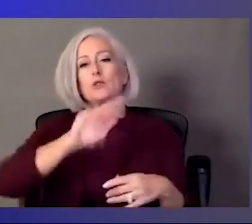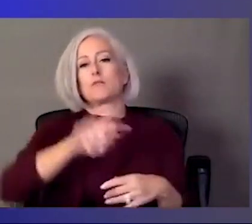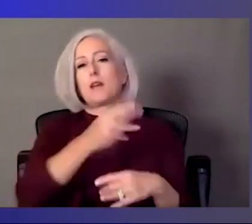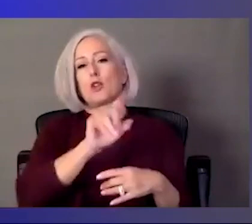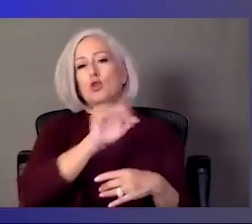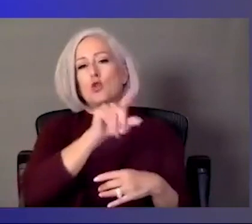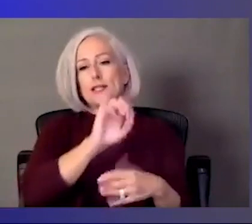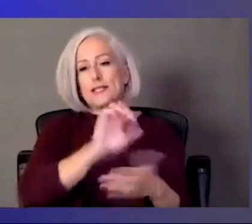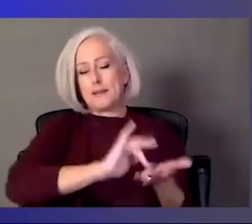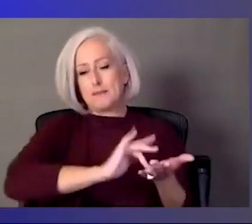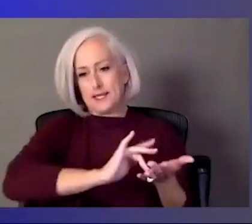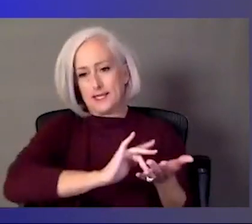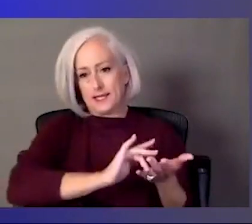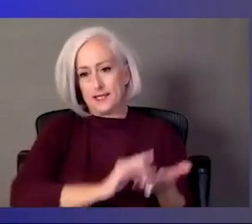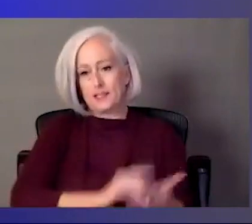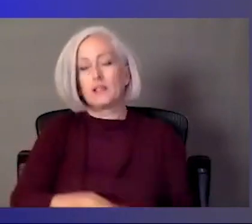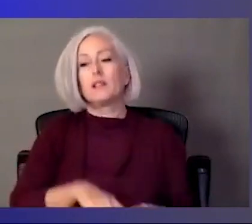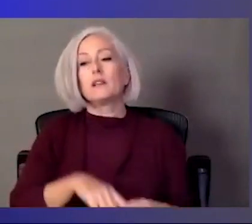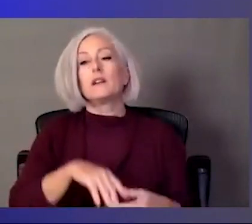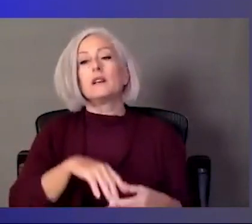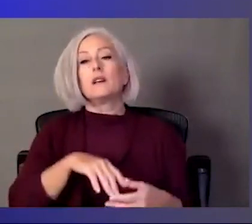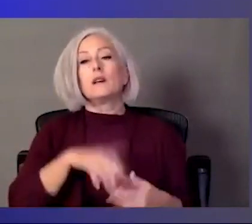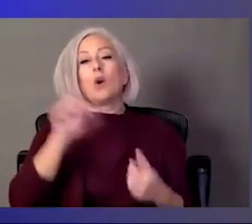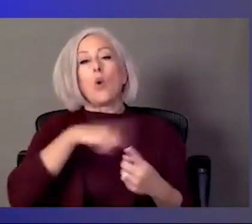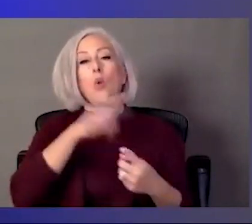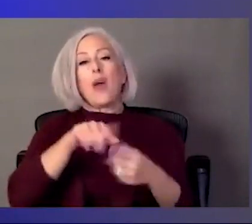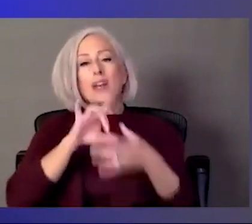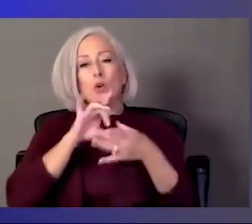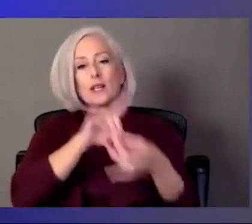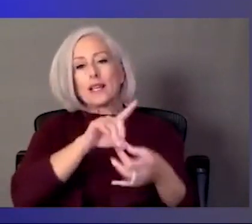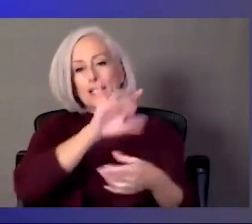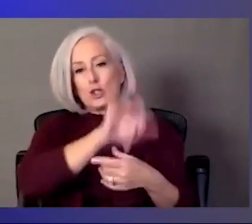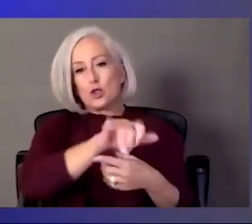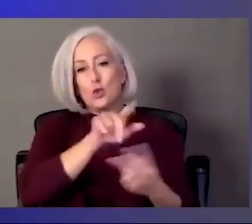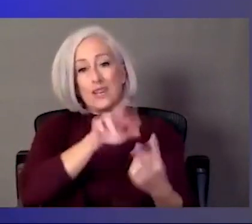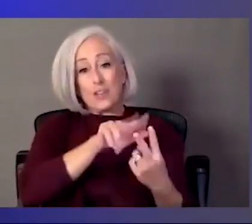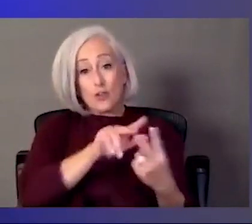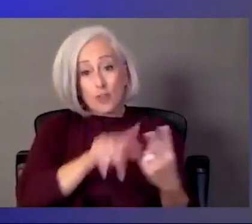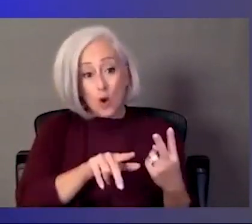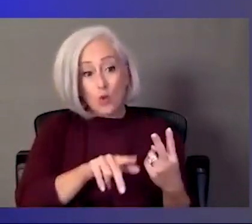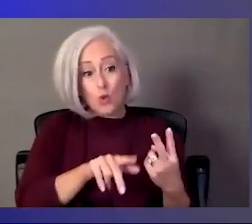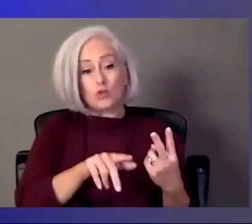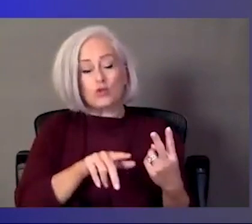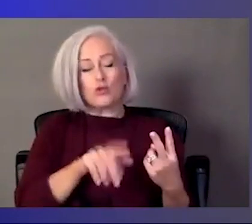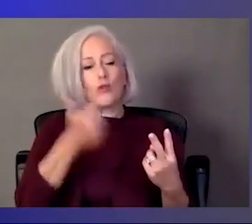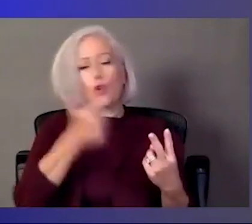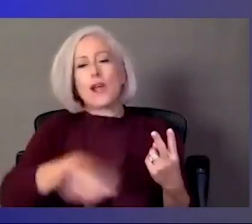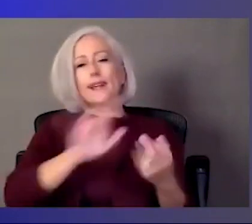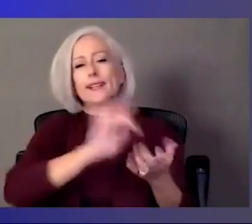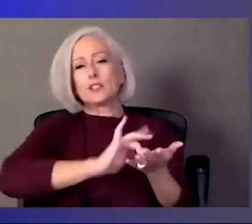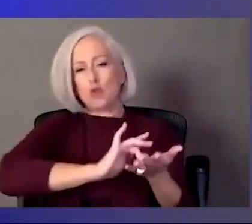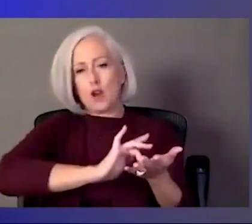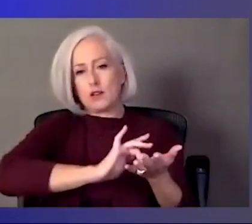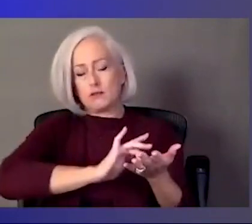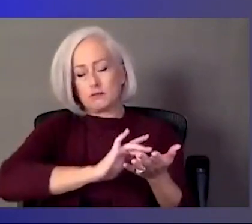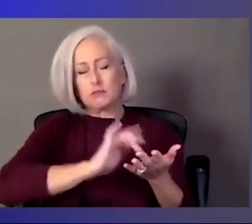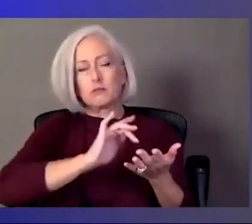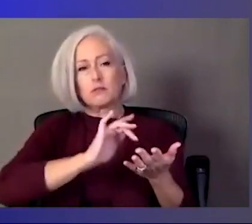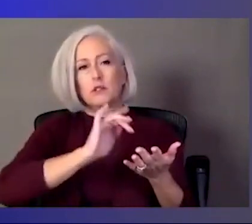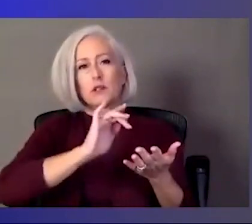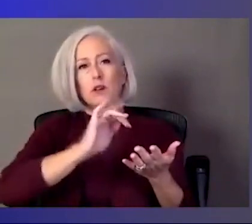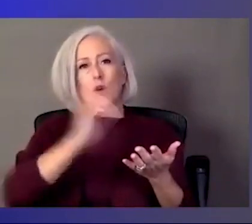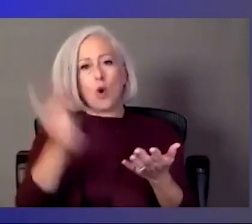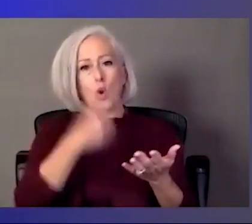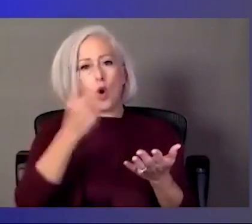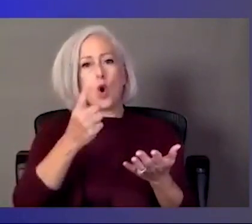when associated with either of those with drugs, almost always very transient or